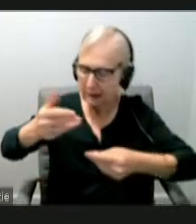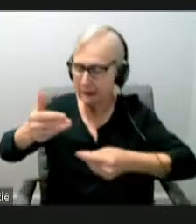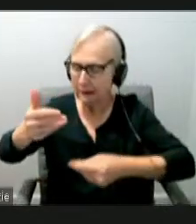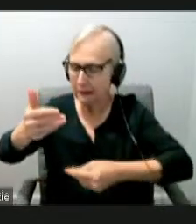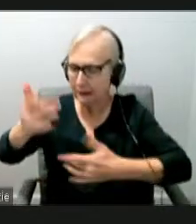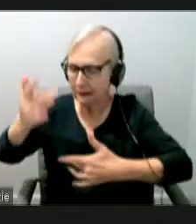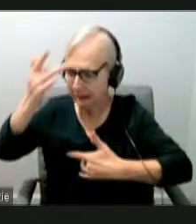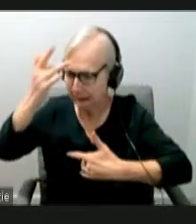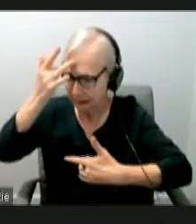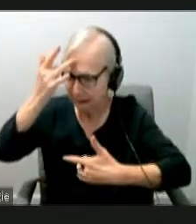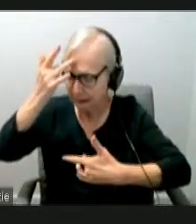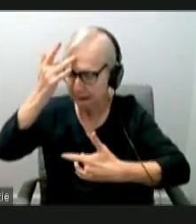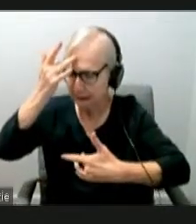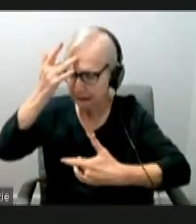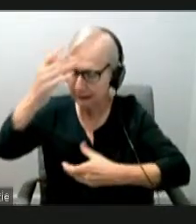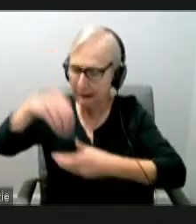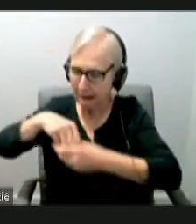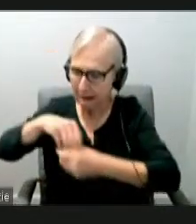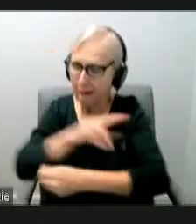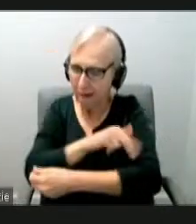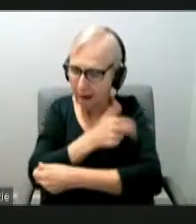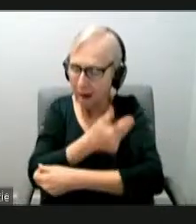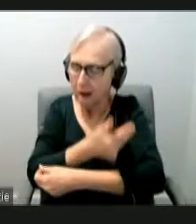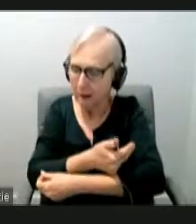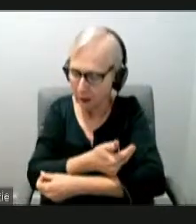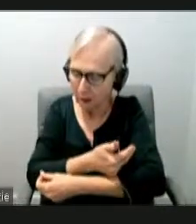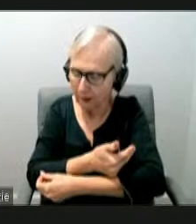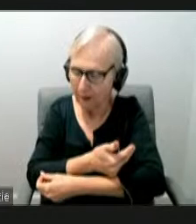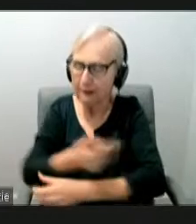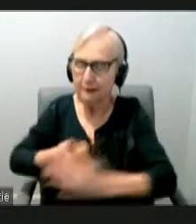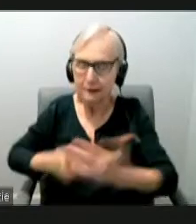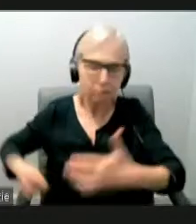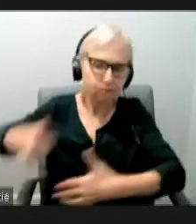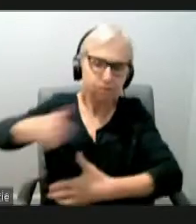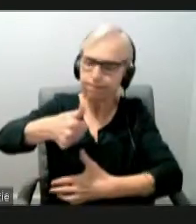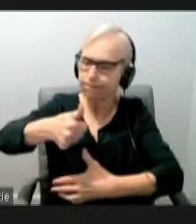in our care is a top responsibility of healthcare providers.